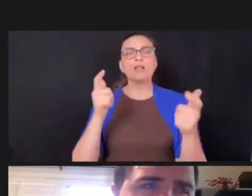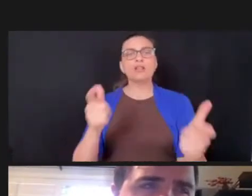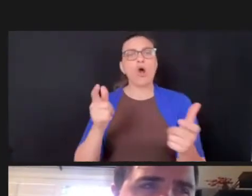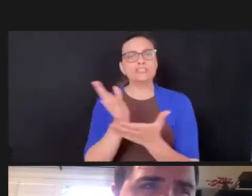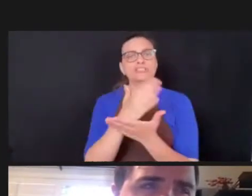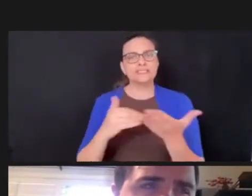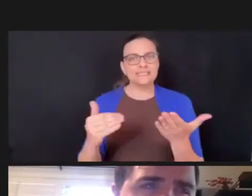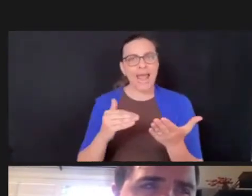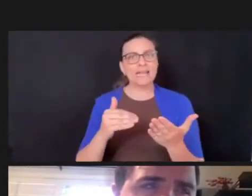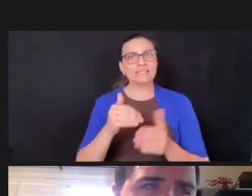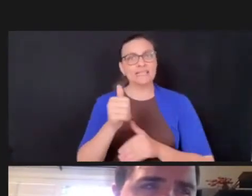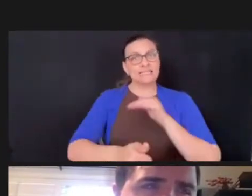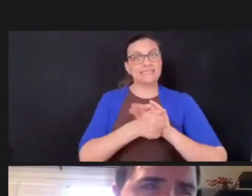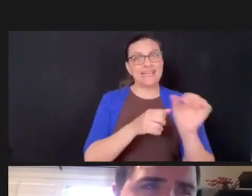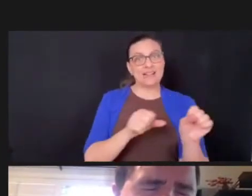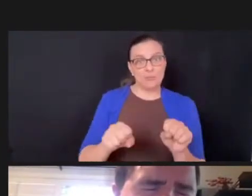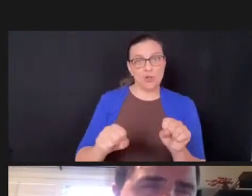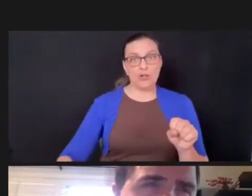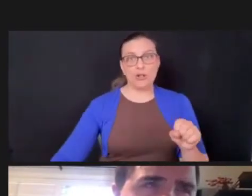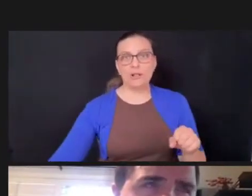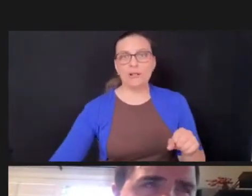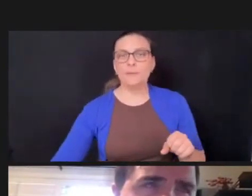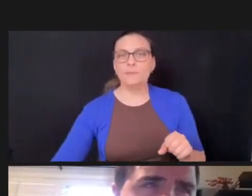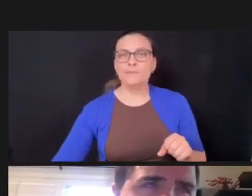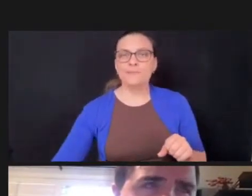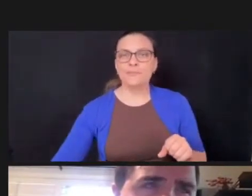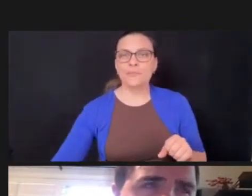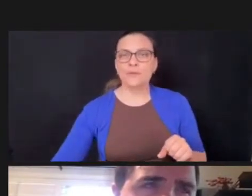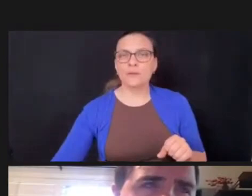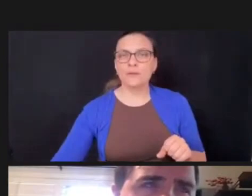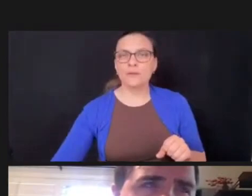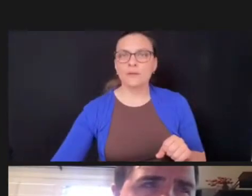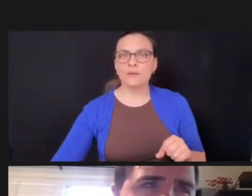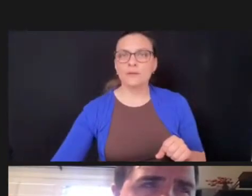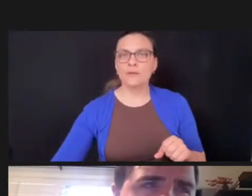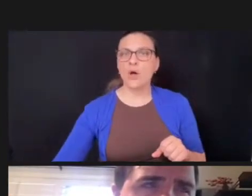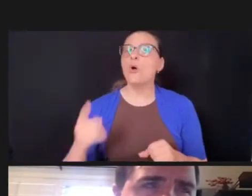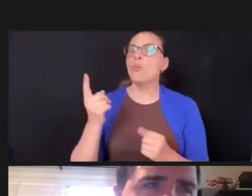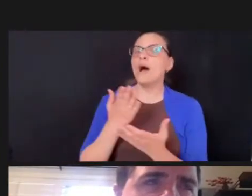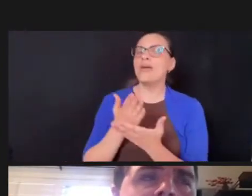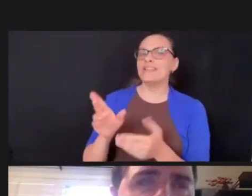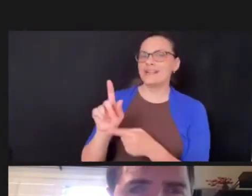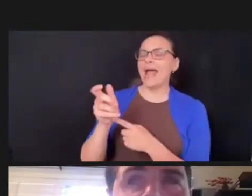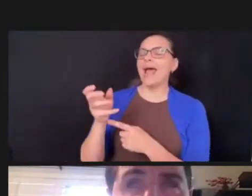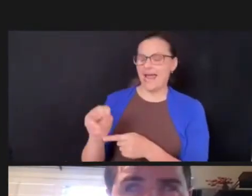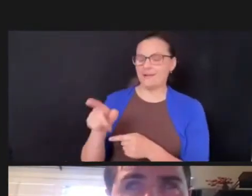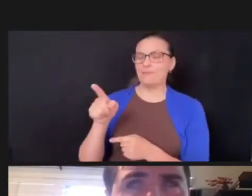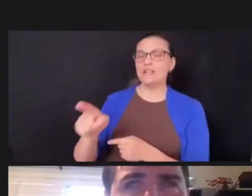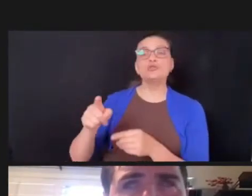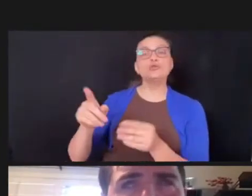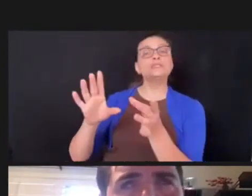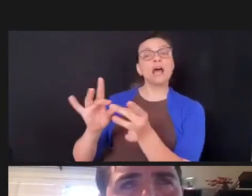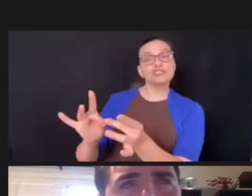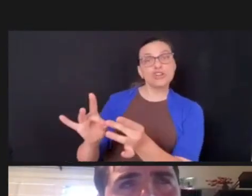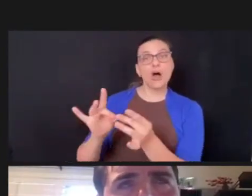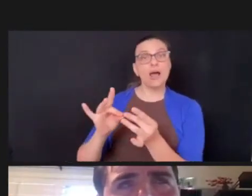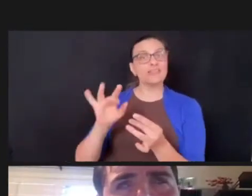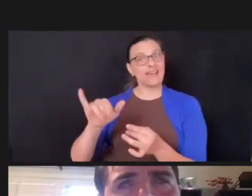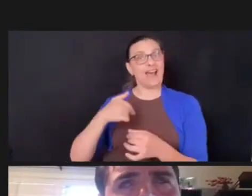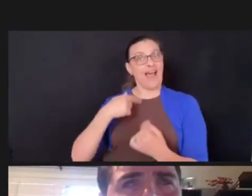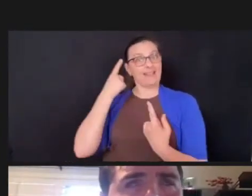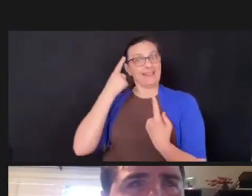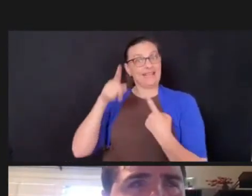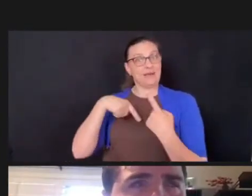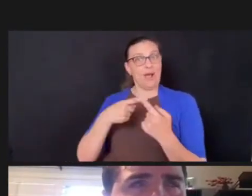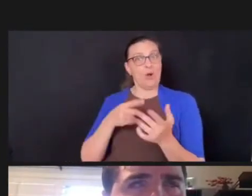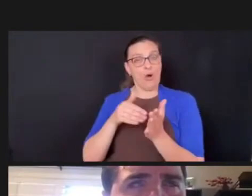Adam, I think is really something that I consider a lot with disclosure, which is this uncertainty. Once you share